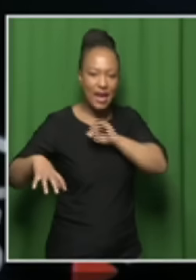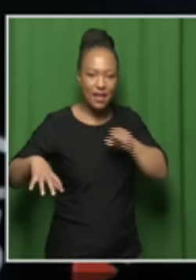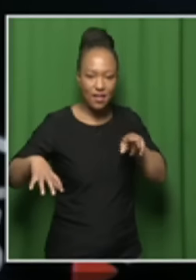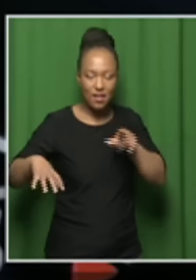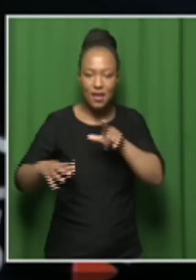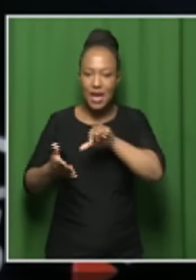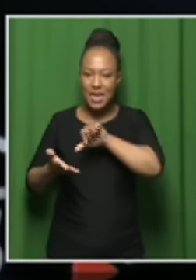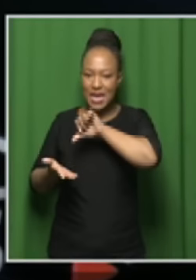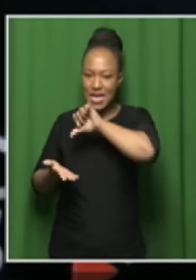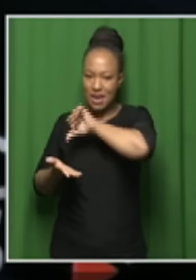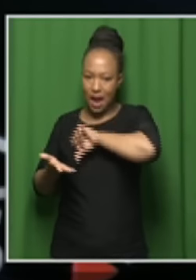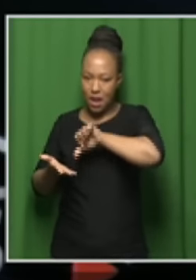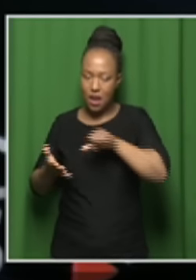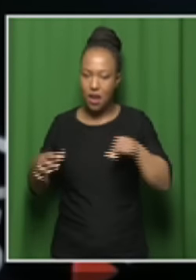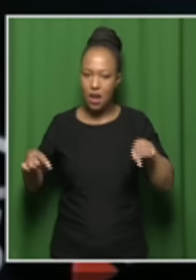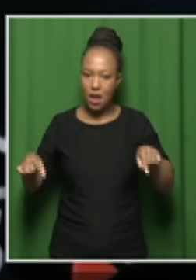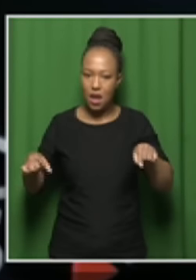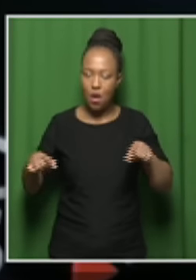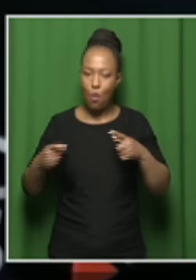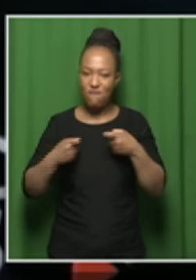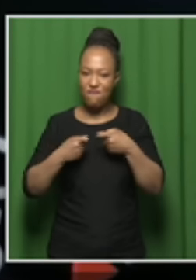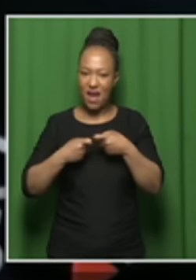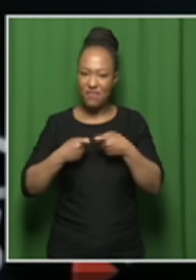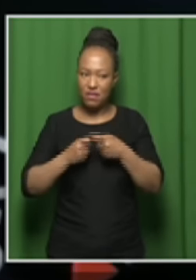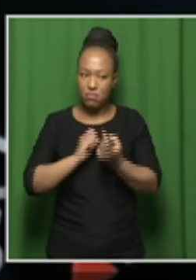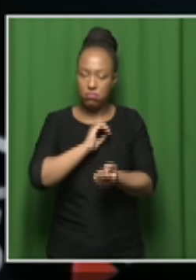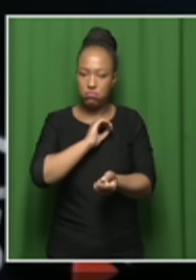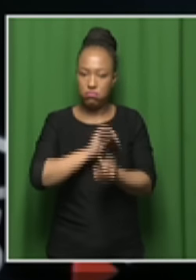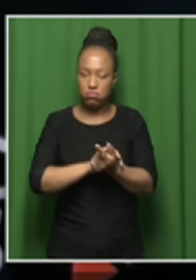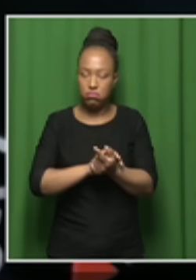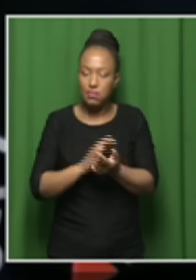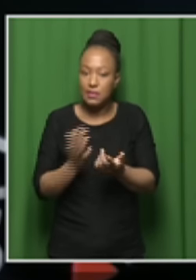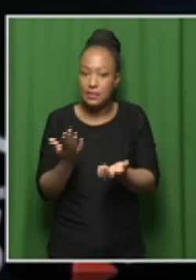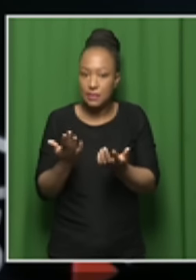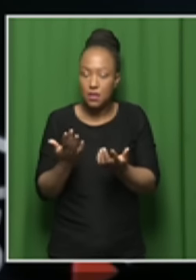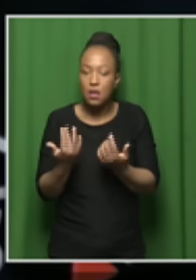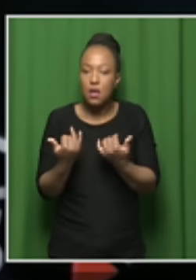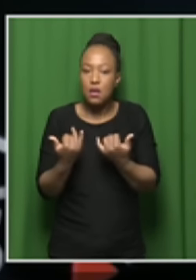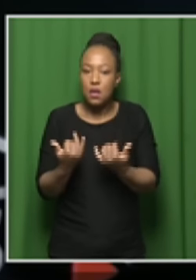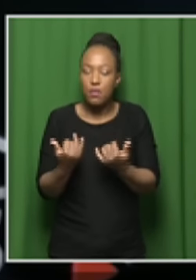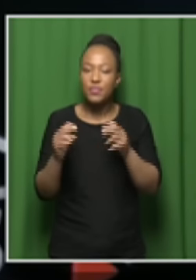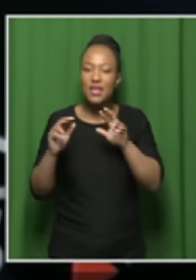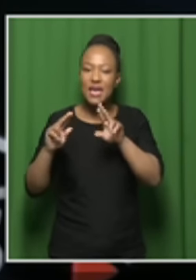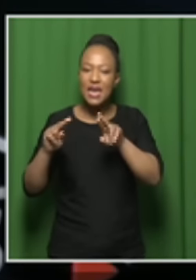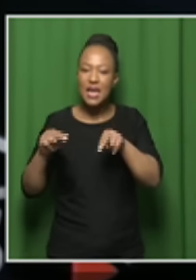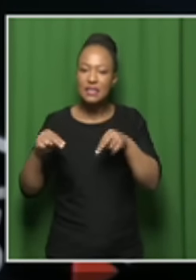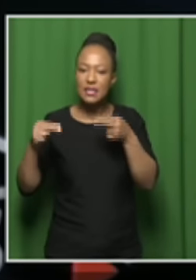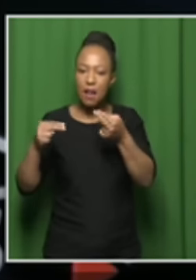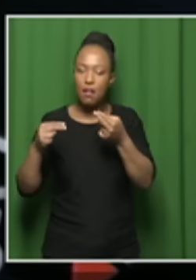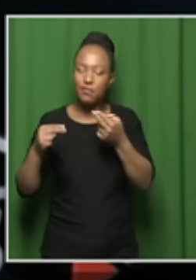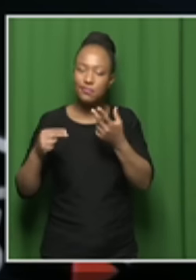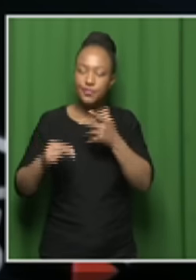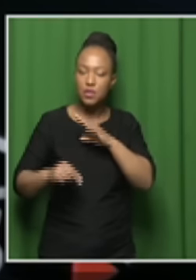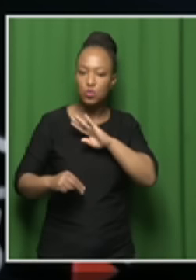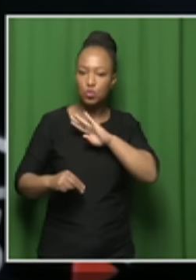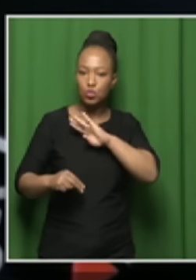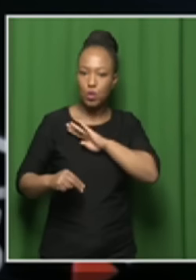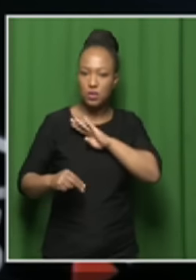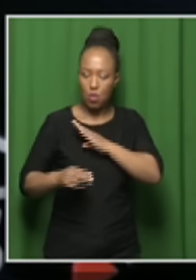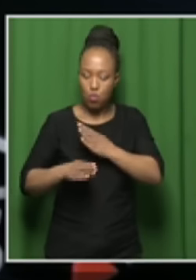You'll also recall that there are National Guard and Marines that have been deployed to the state of California. There is a judicial